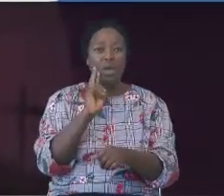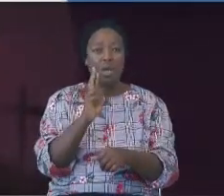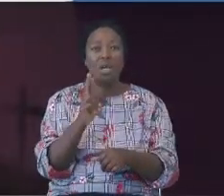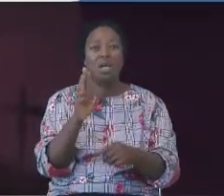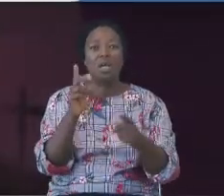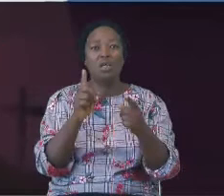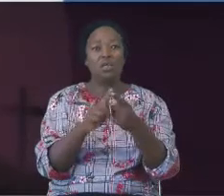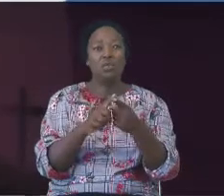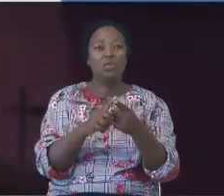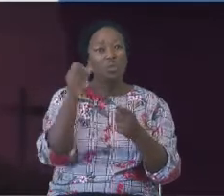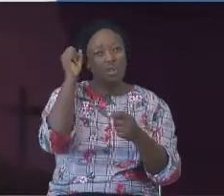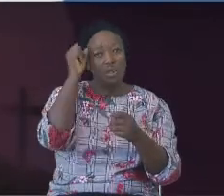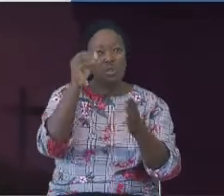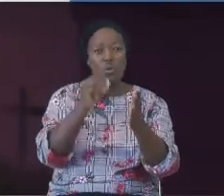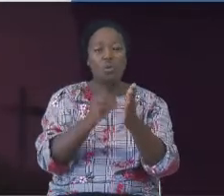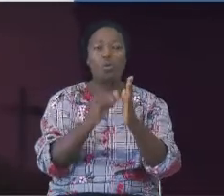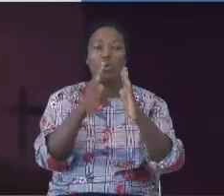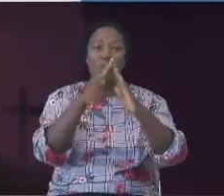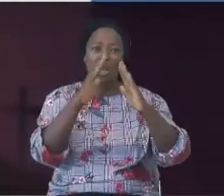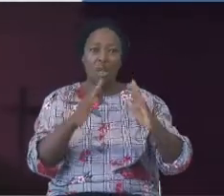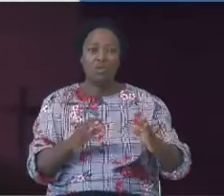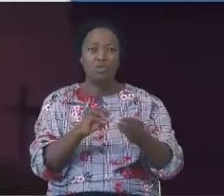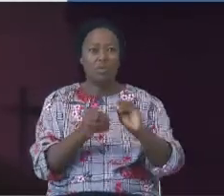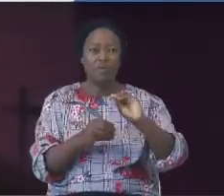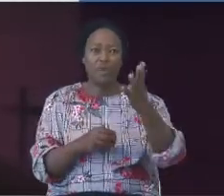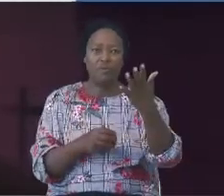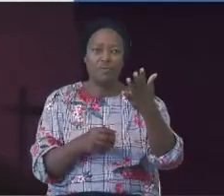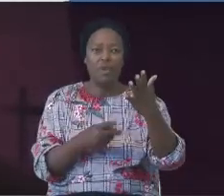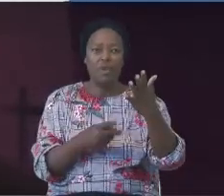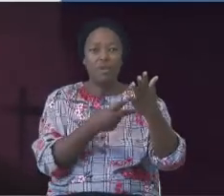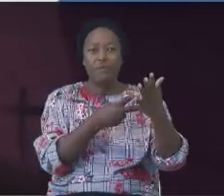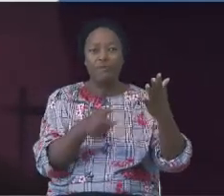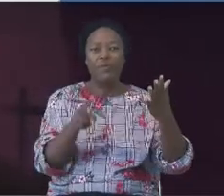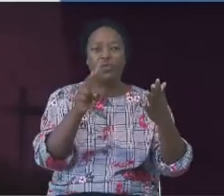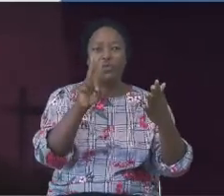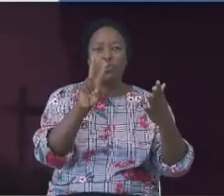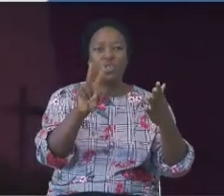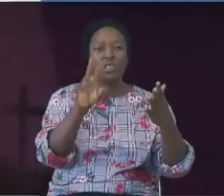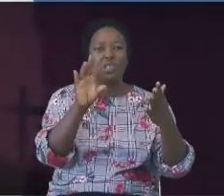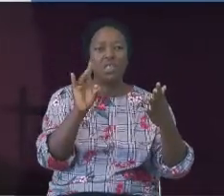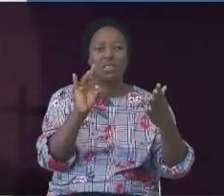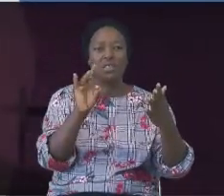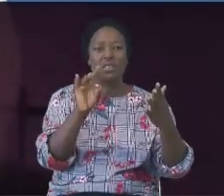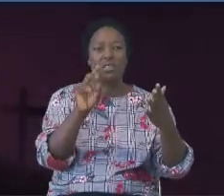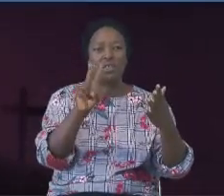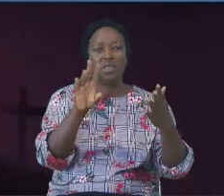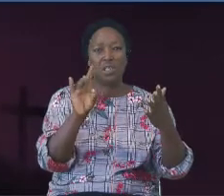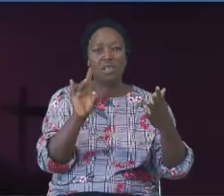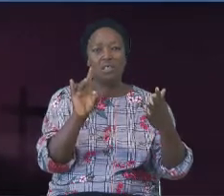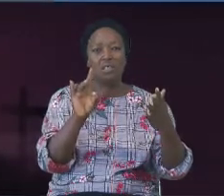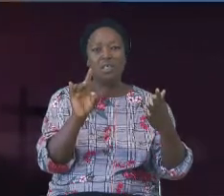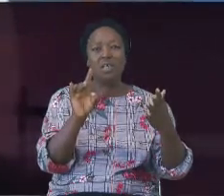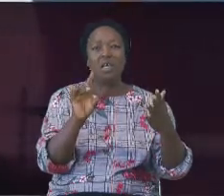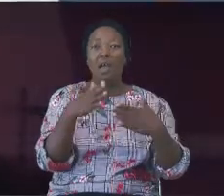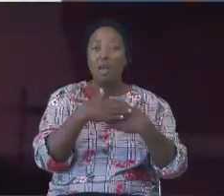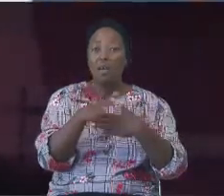hour, that disciple took her unto his own house." Number five.